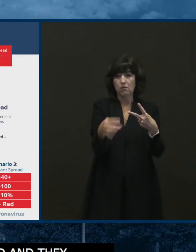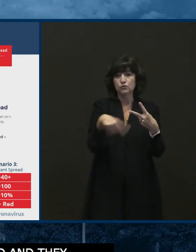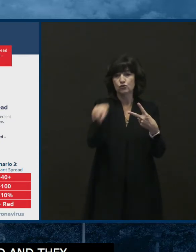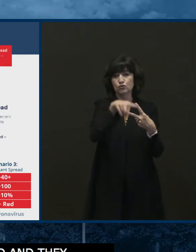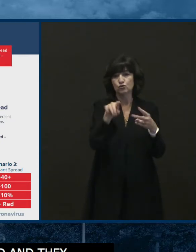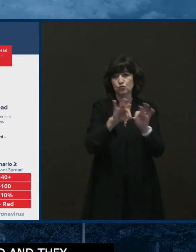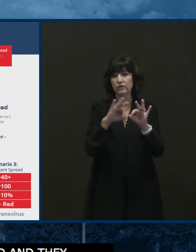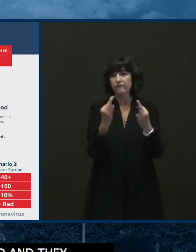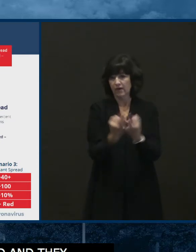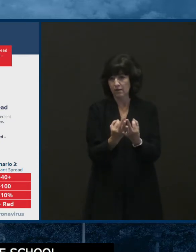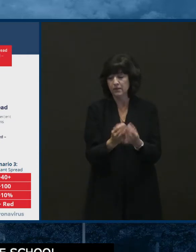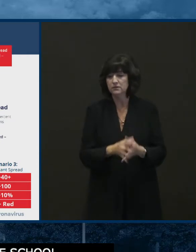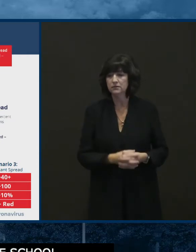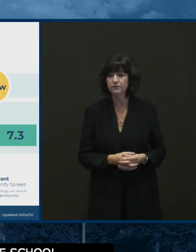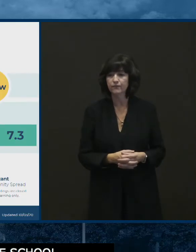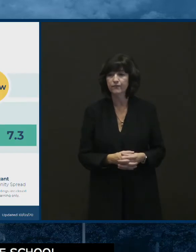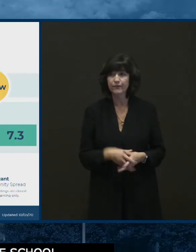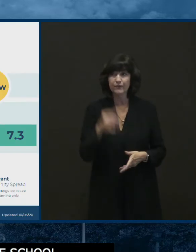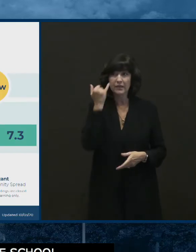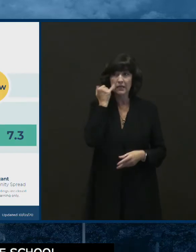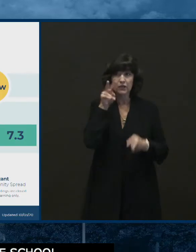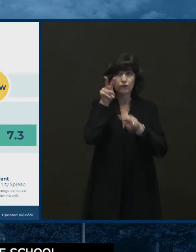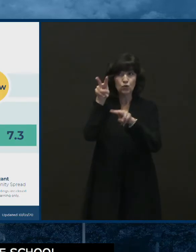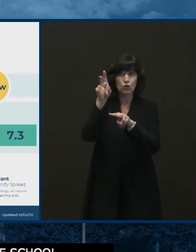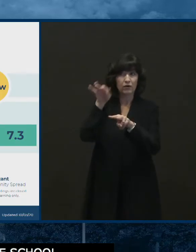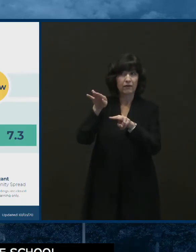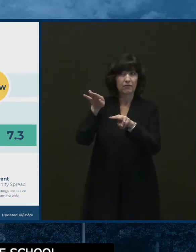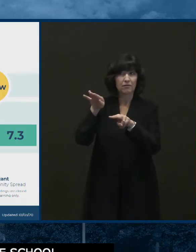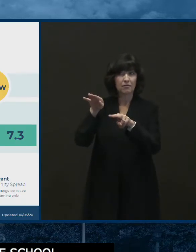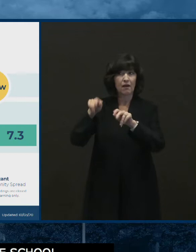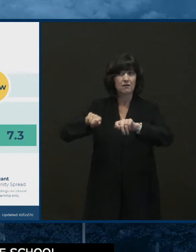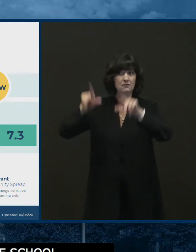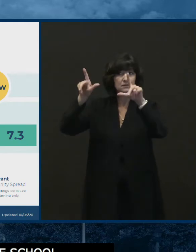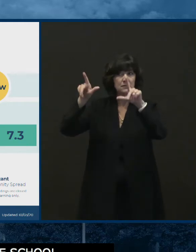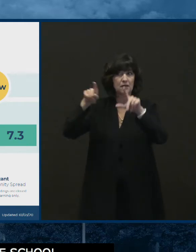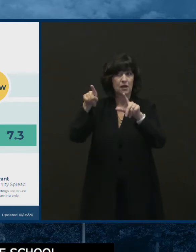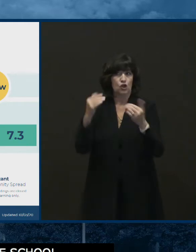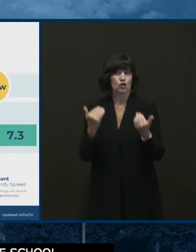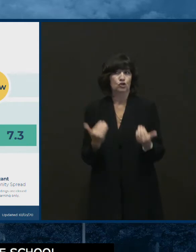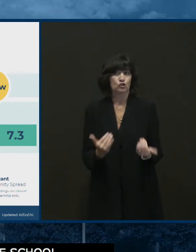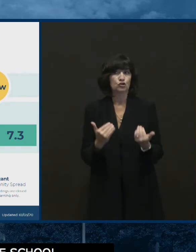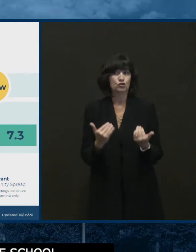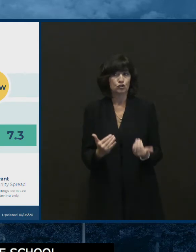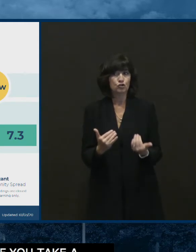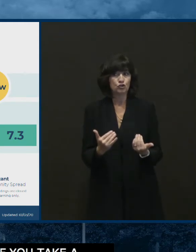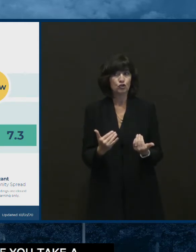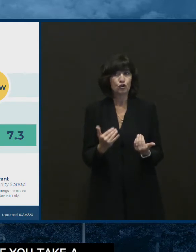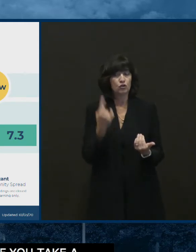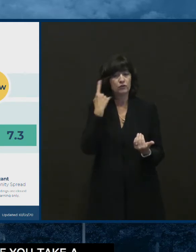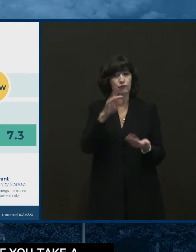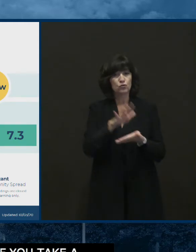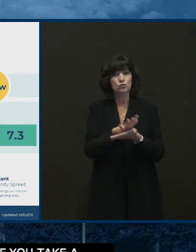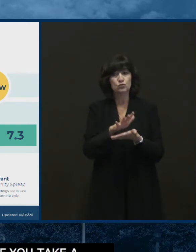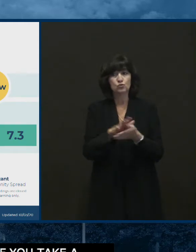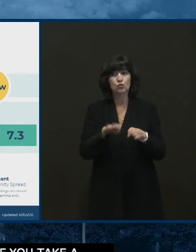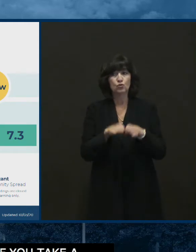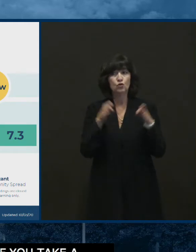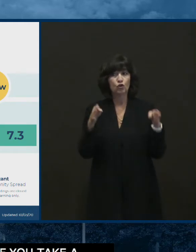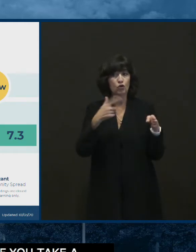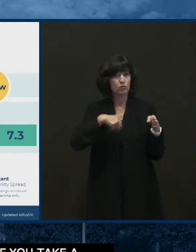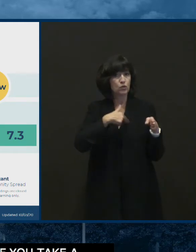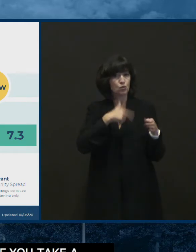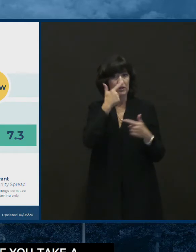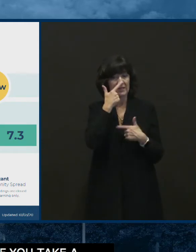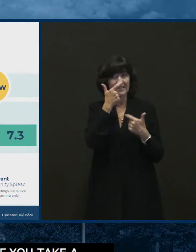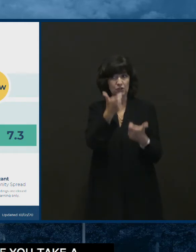families. If you take a look at the next slide, you can see the current status for school reopening. We are very interested in